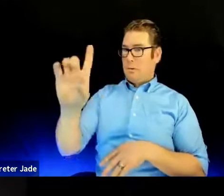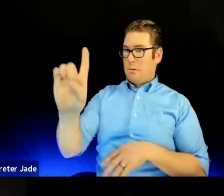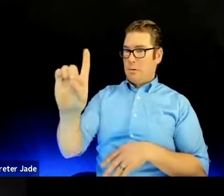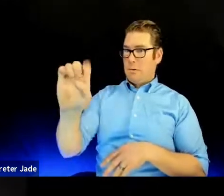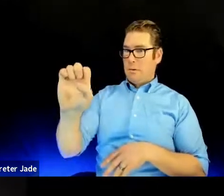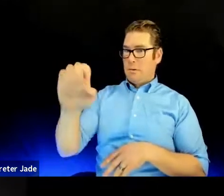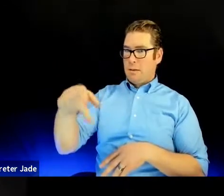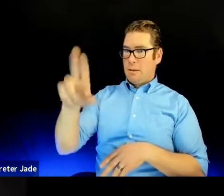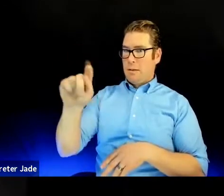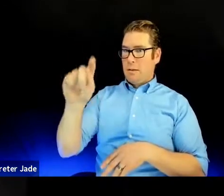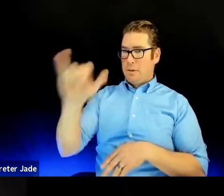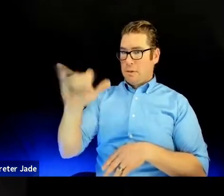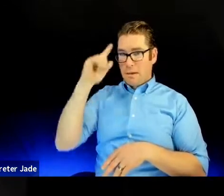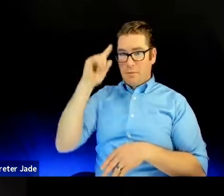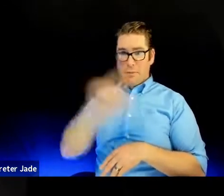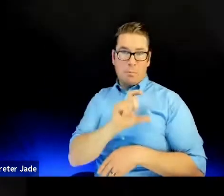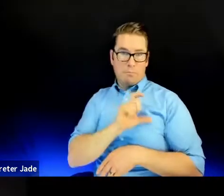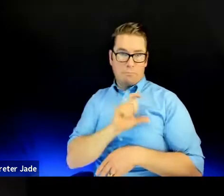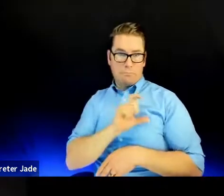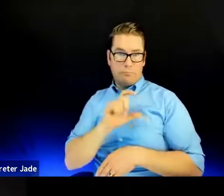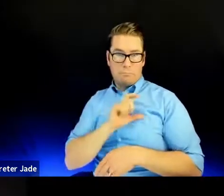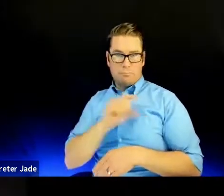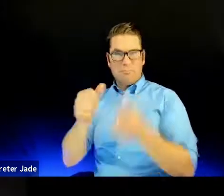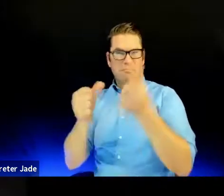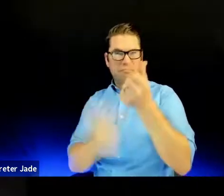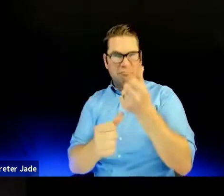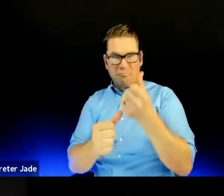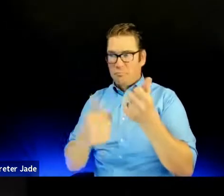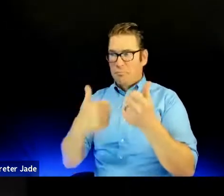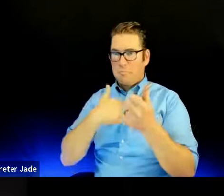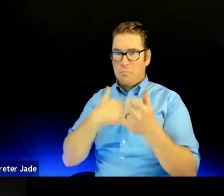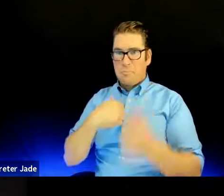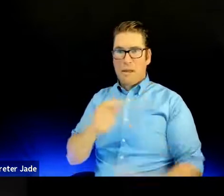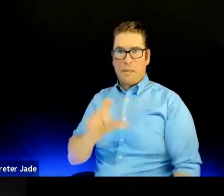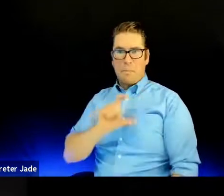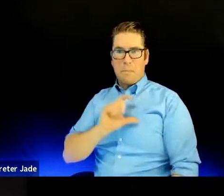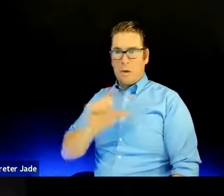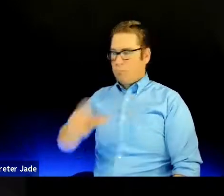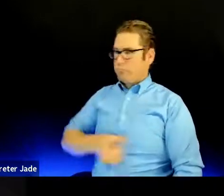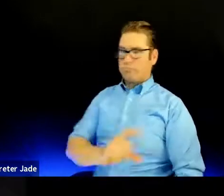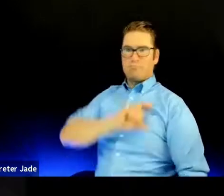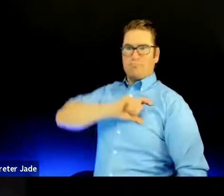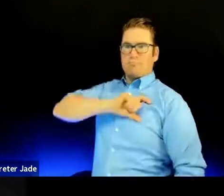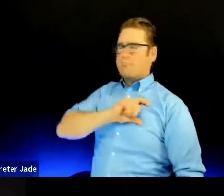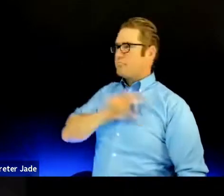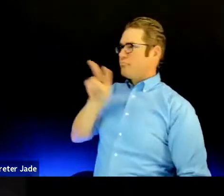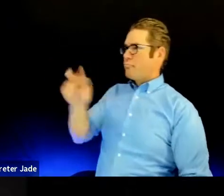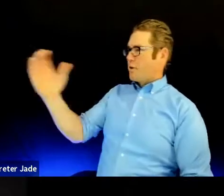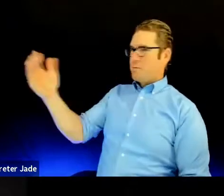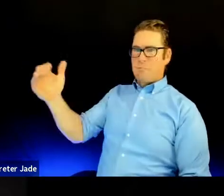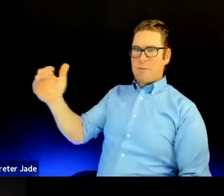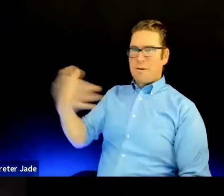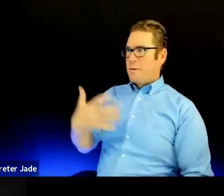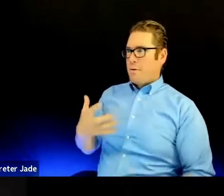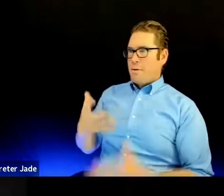looking in the mirror, and I was hooked. So after graduating from college, I went to work for the sheriff's department. I